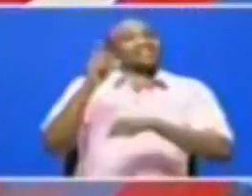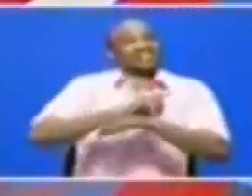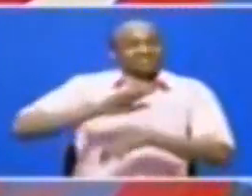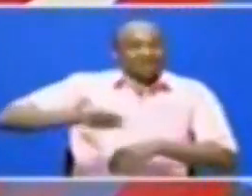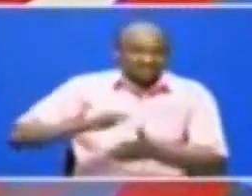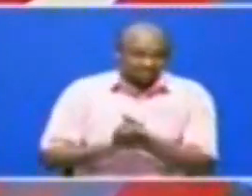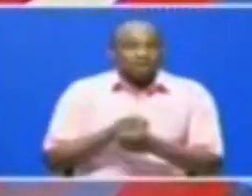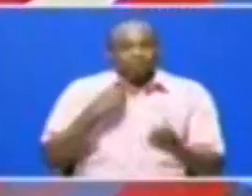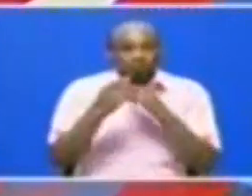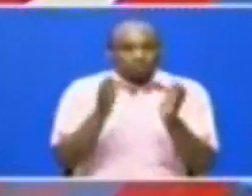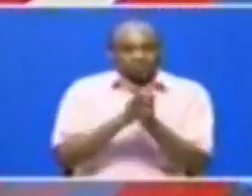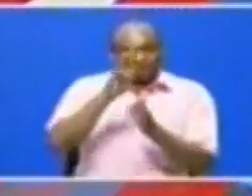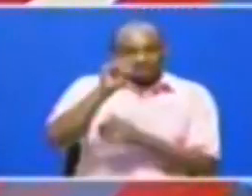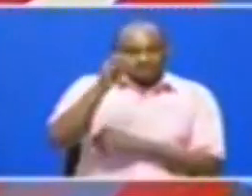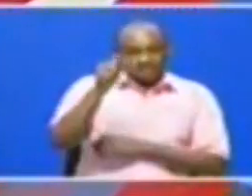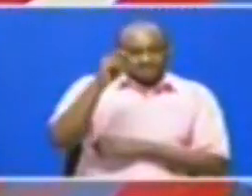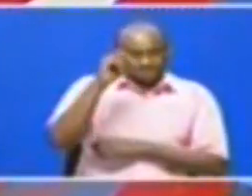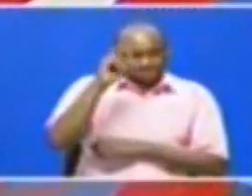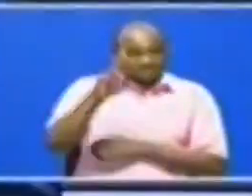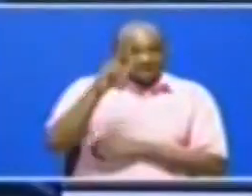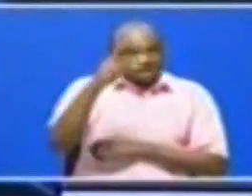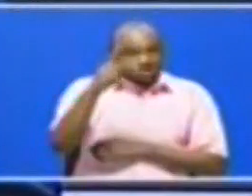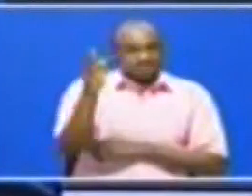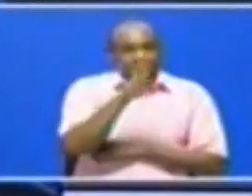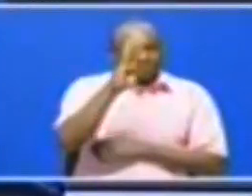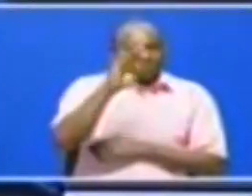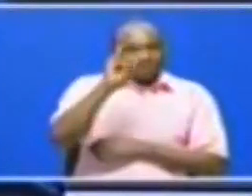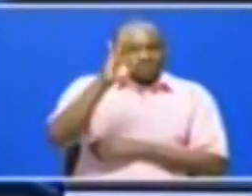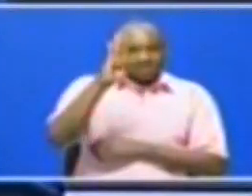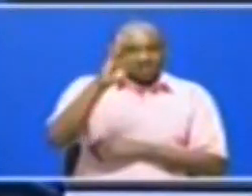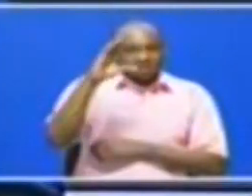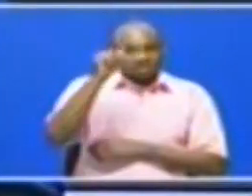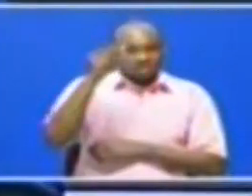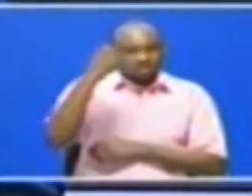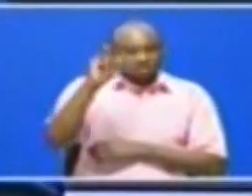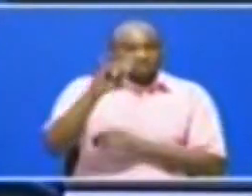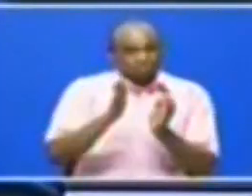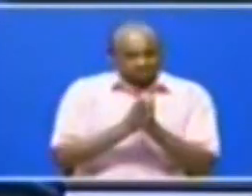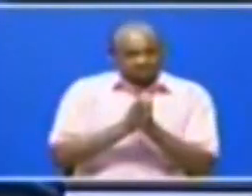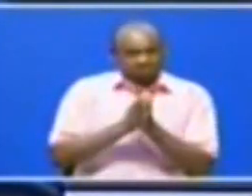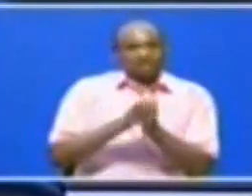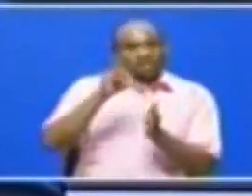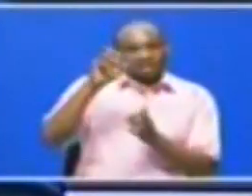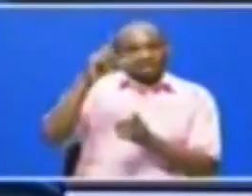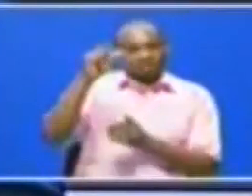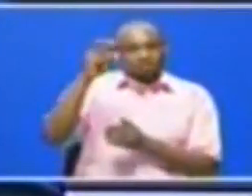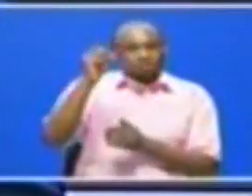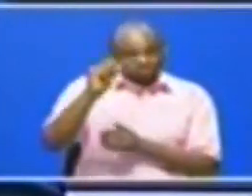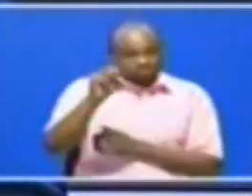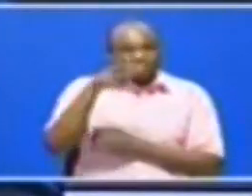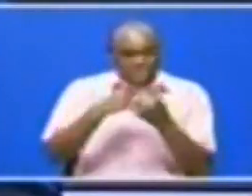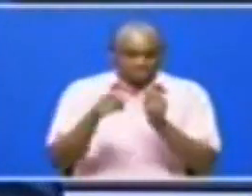We're going to talk to Mark Bichachi, who is a political analyst, as well as Nelson Harvey, who is a lawyer. But for now,